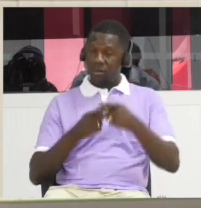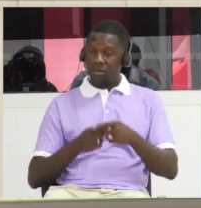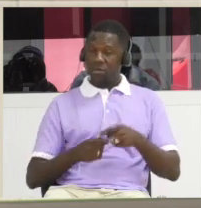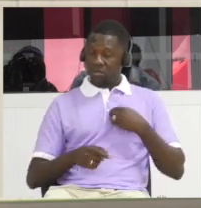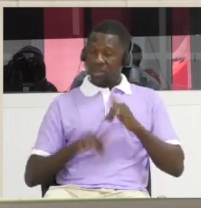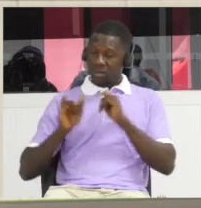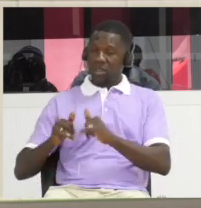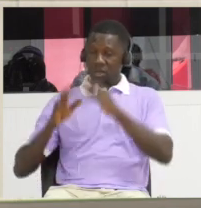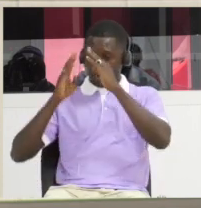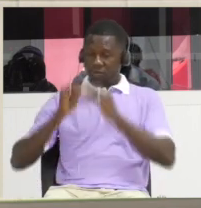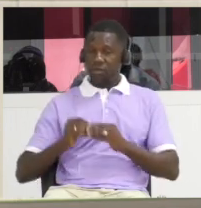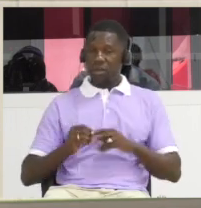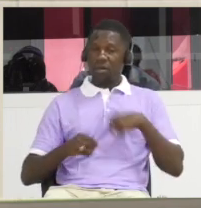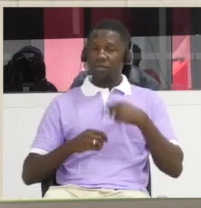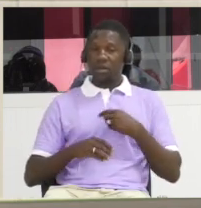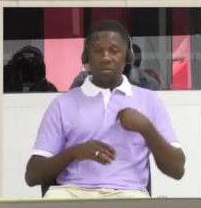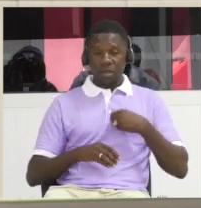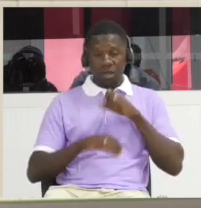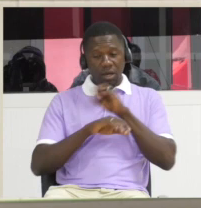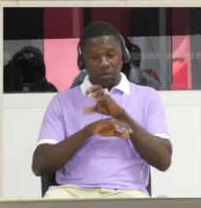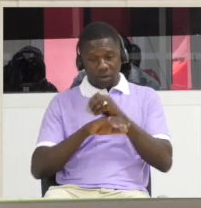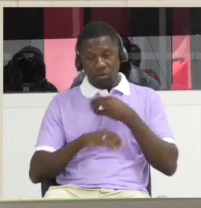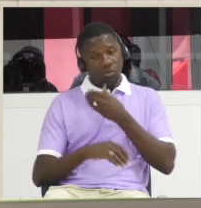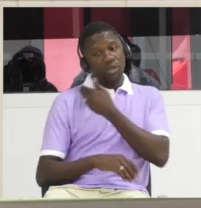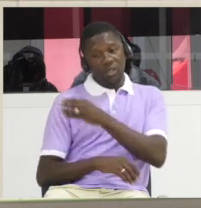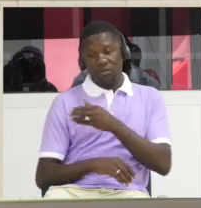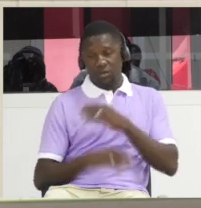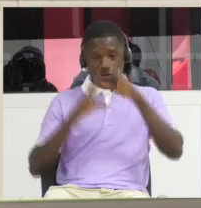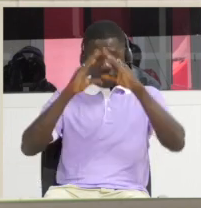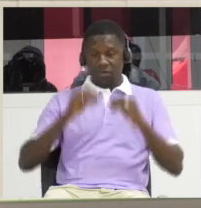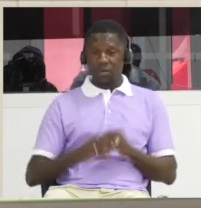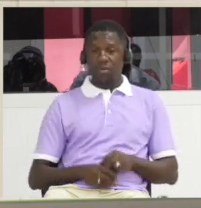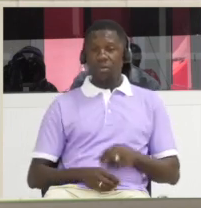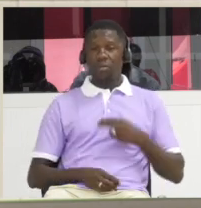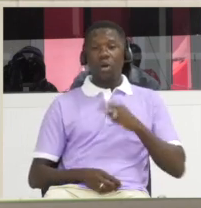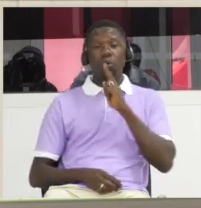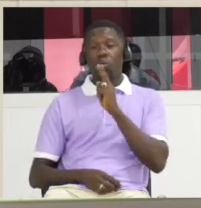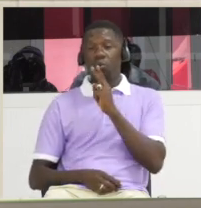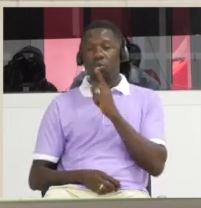office. By who? By one of the state guards.